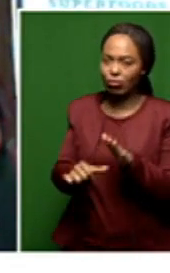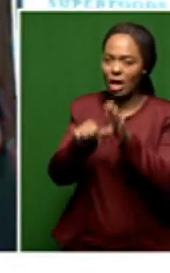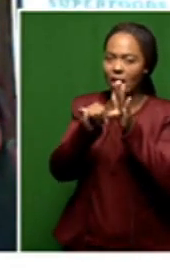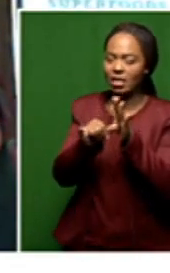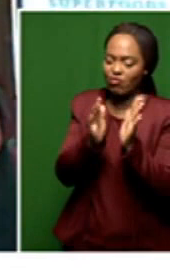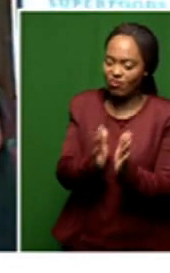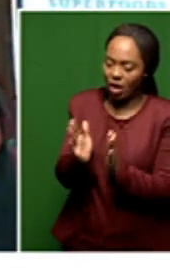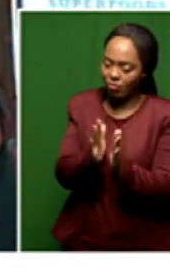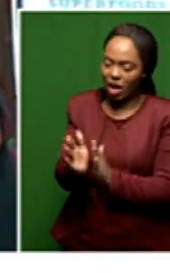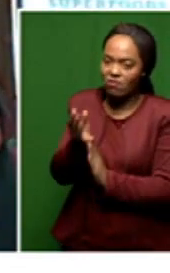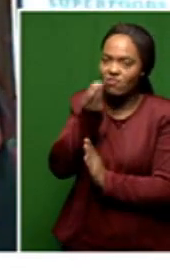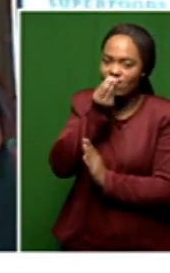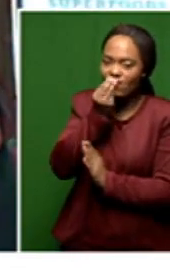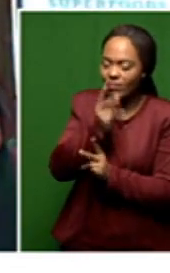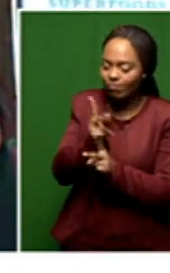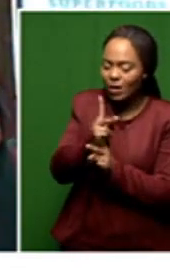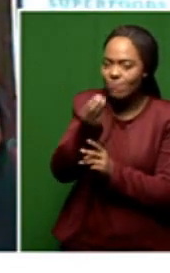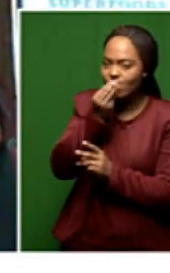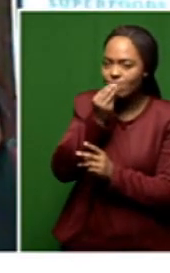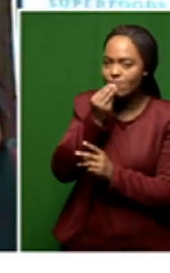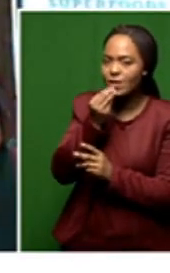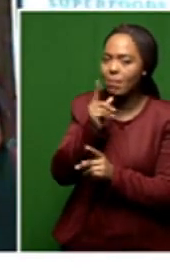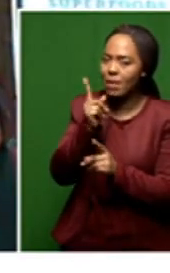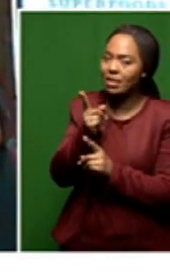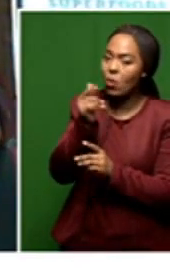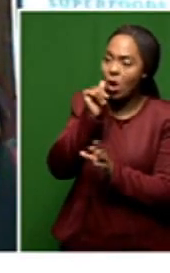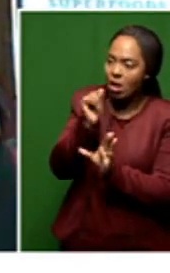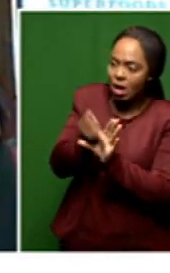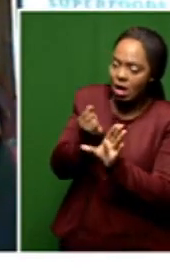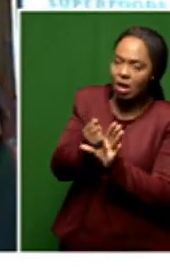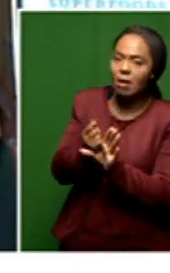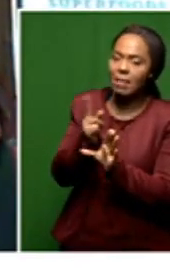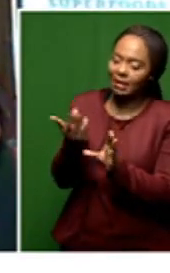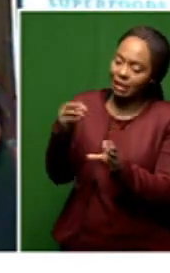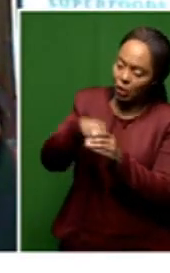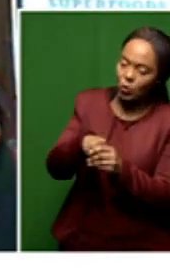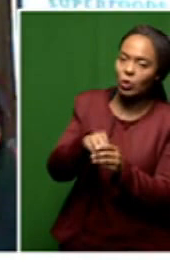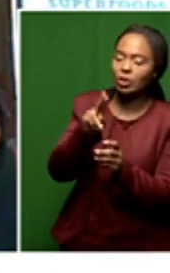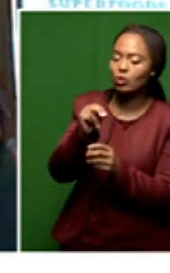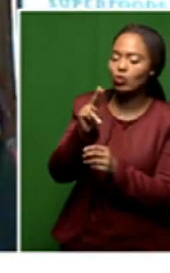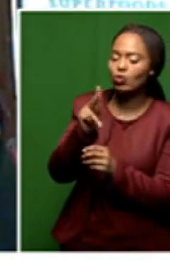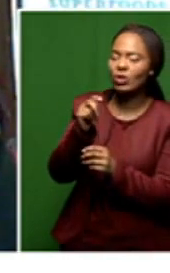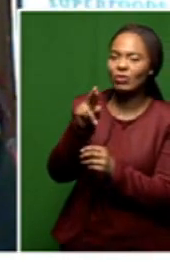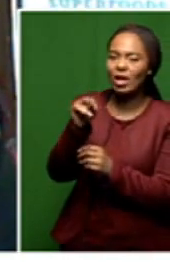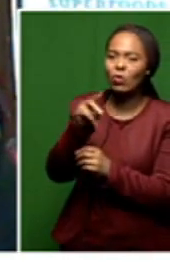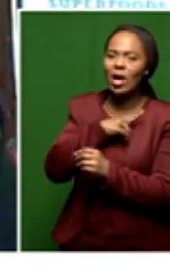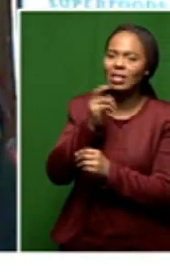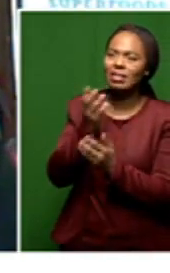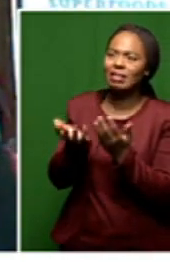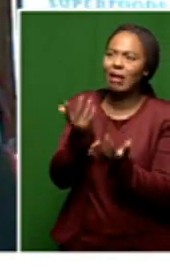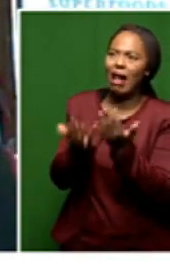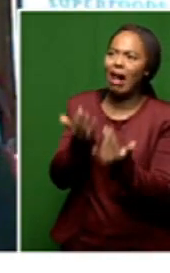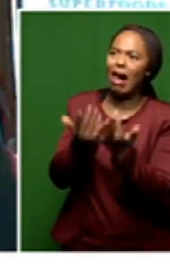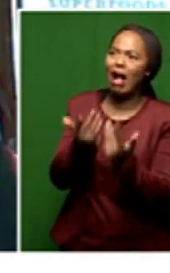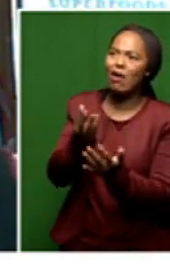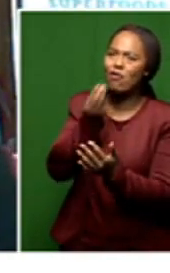that it doesn't lose all the important nutrients? Because some people tend to overcook or overboil foods, and it